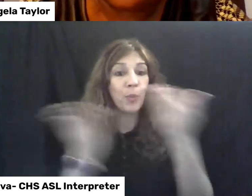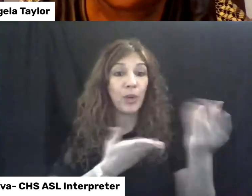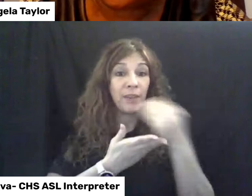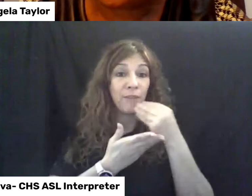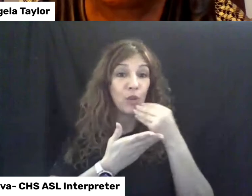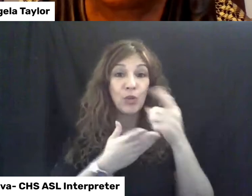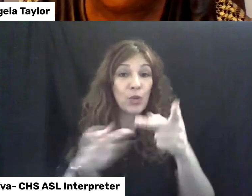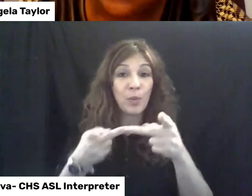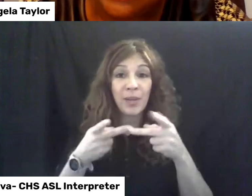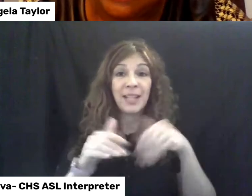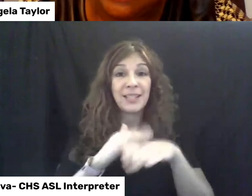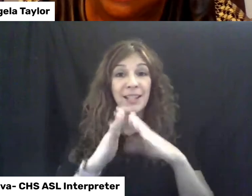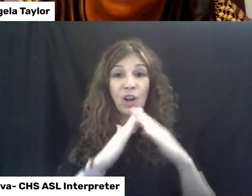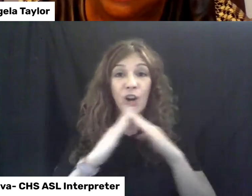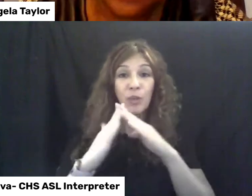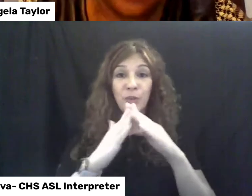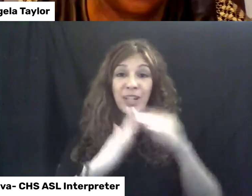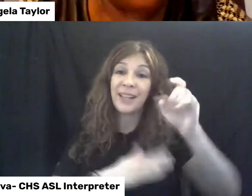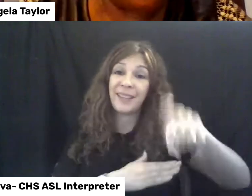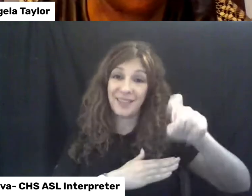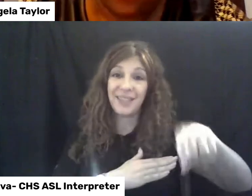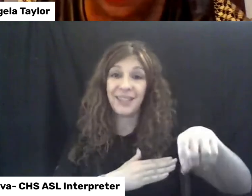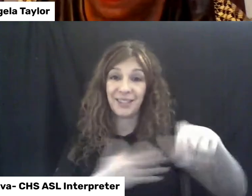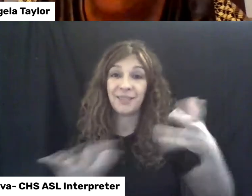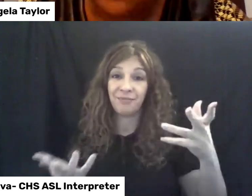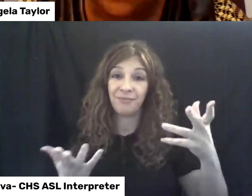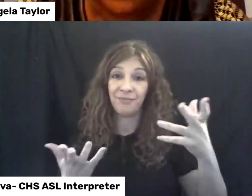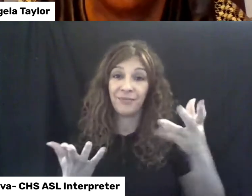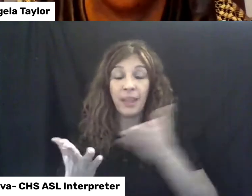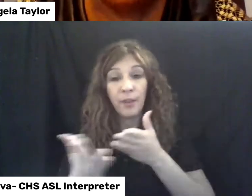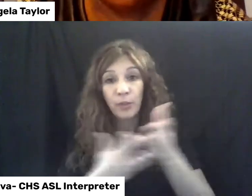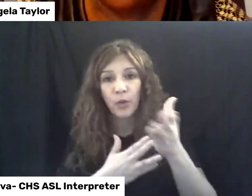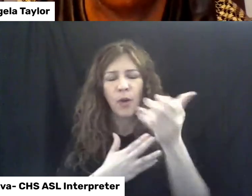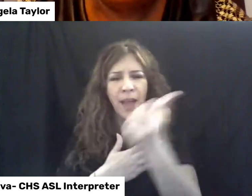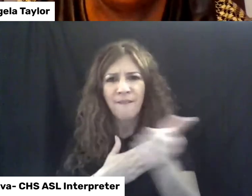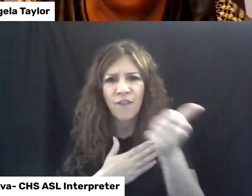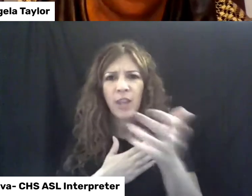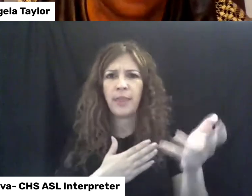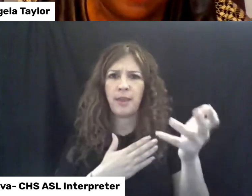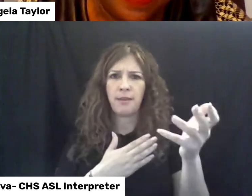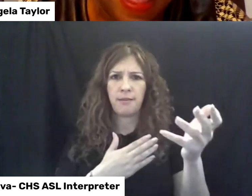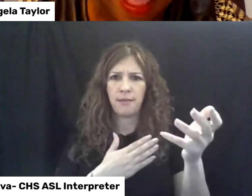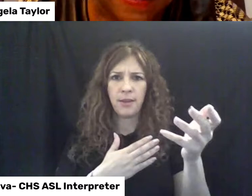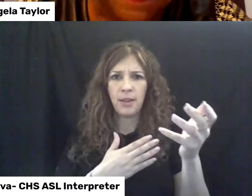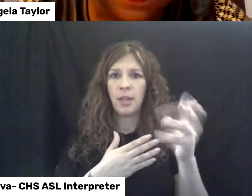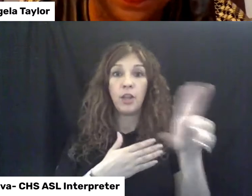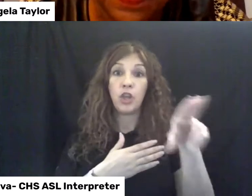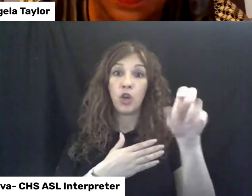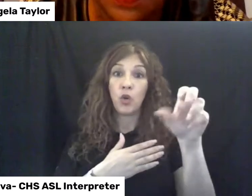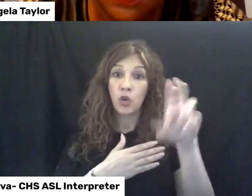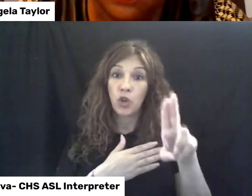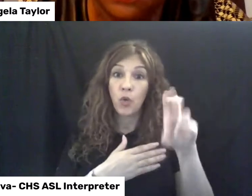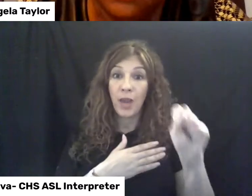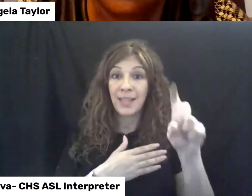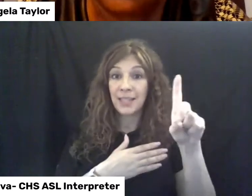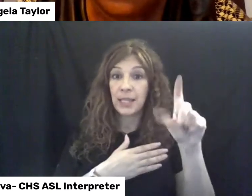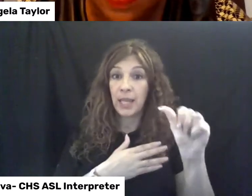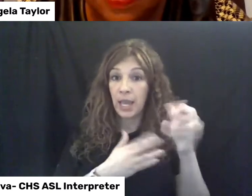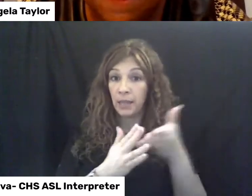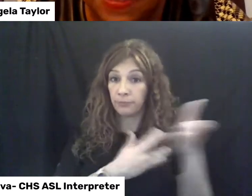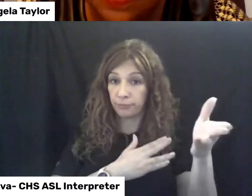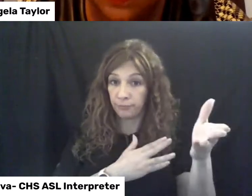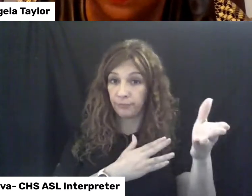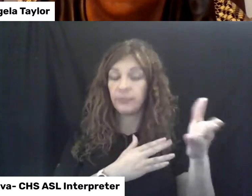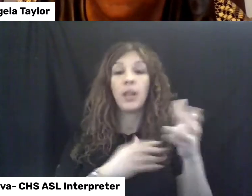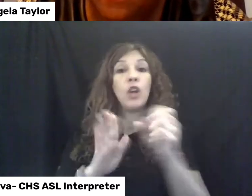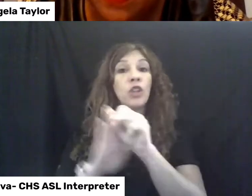our community that is needed. And through everything, the USDA, the